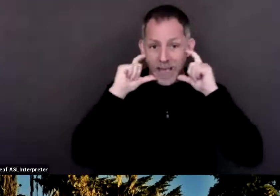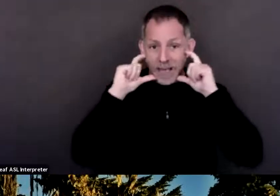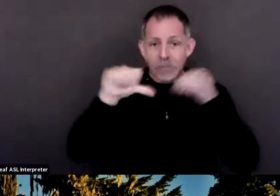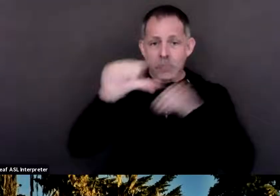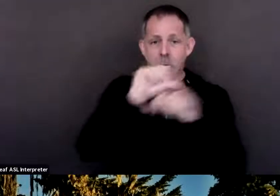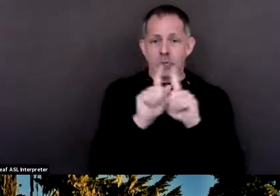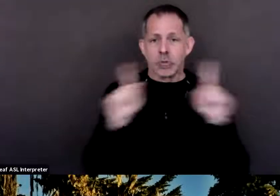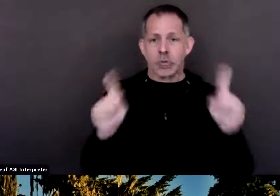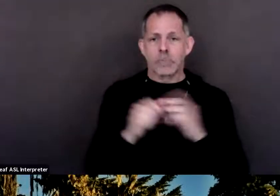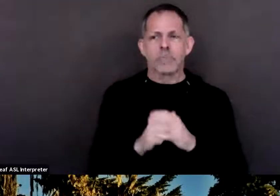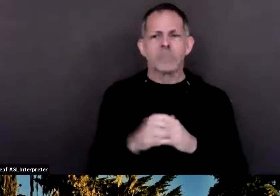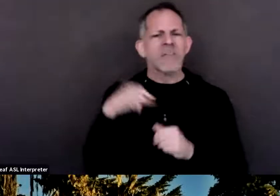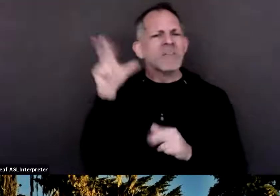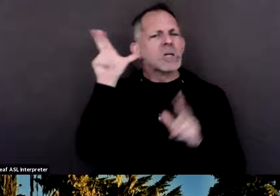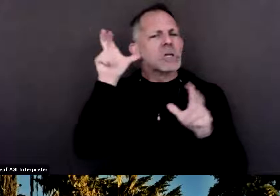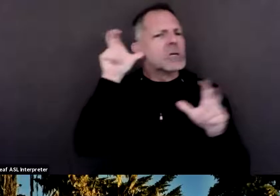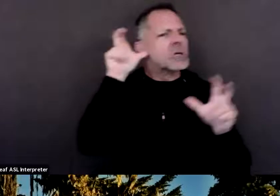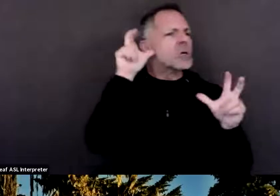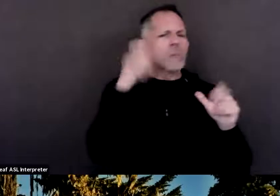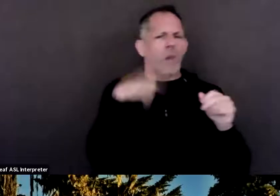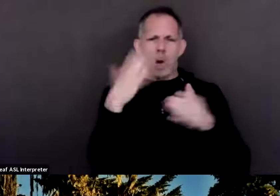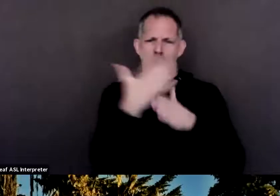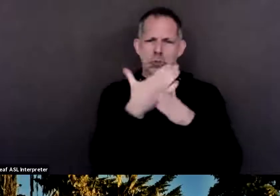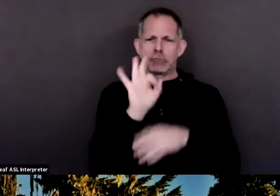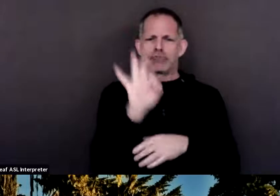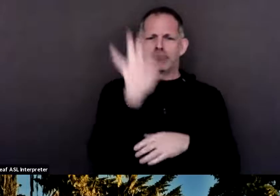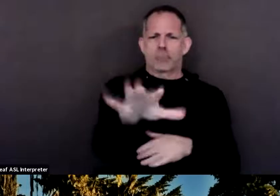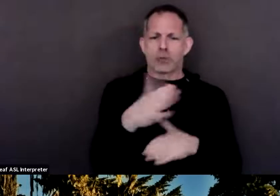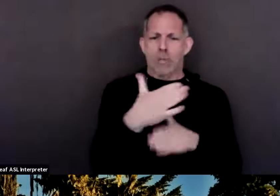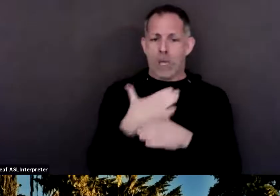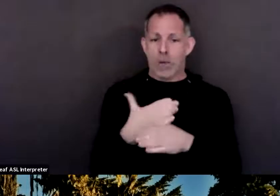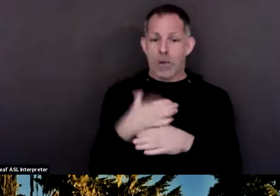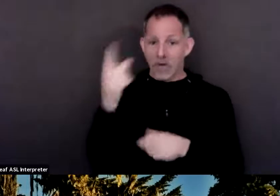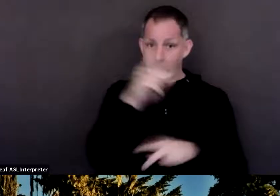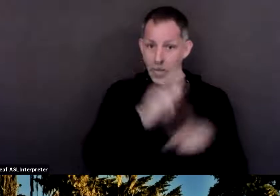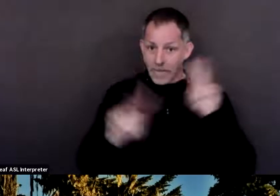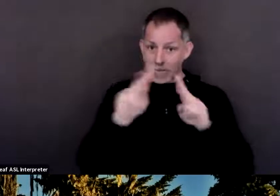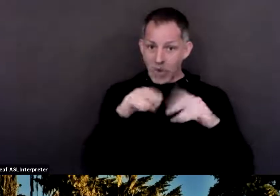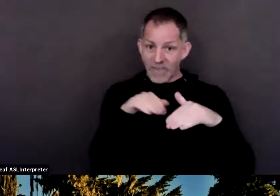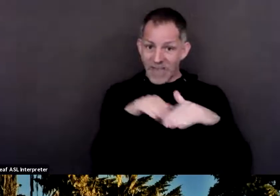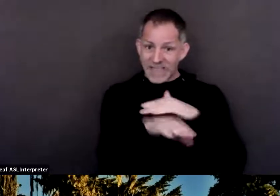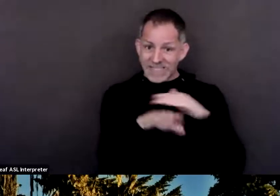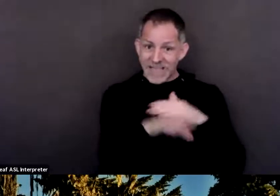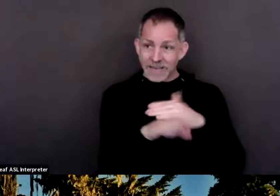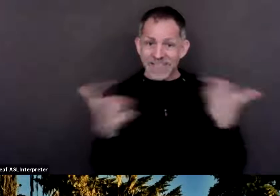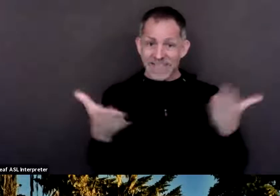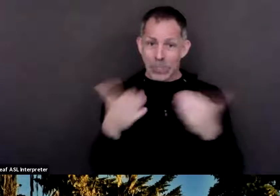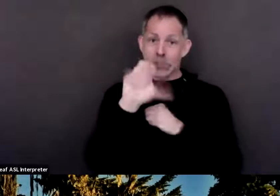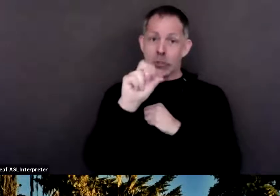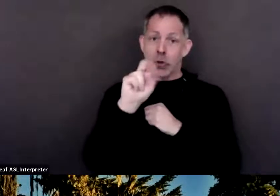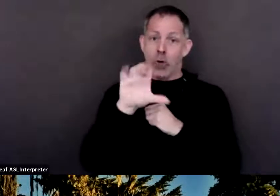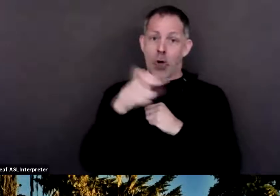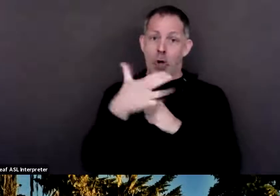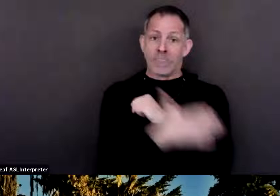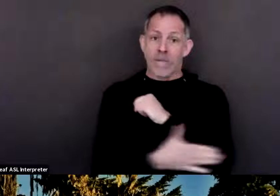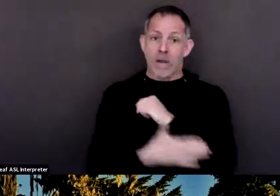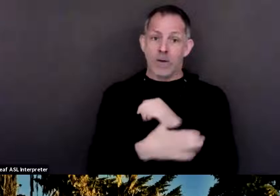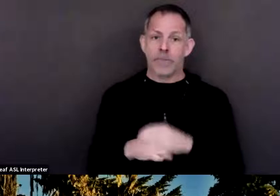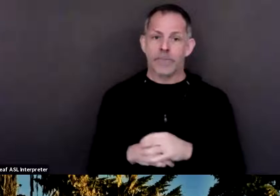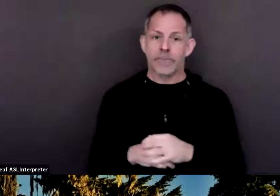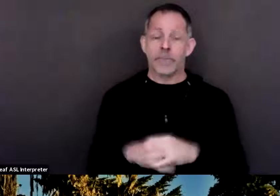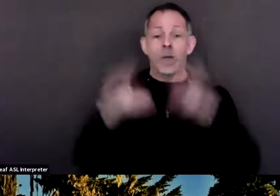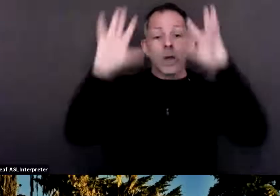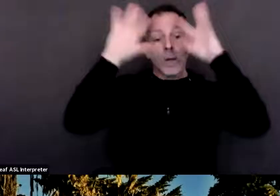ensure that there's access for folks around the county. So Executive Summers mentioned opening Ash Way. It is our